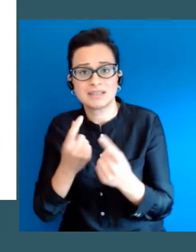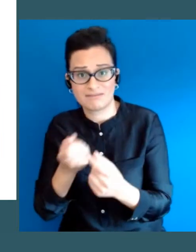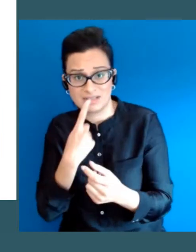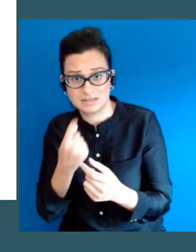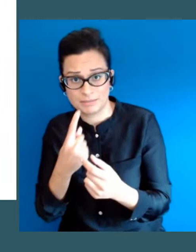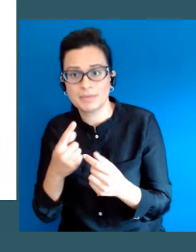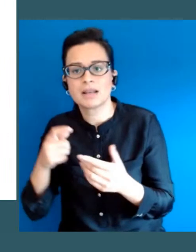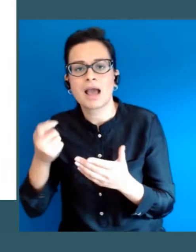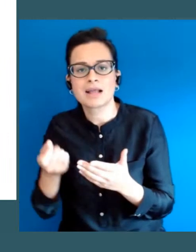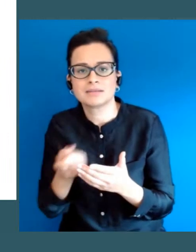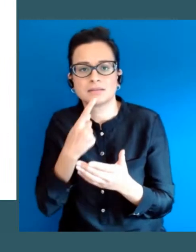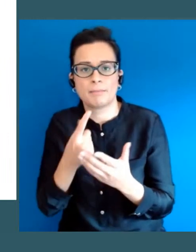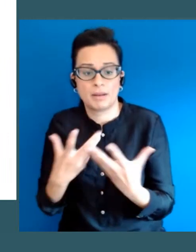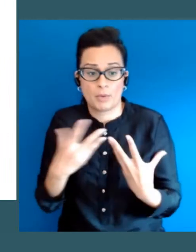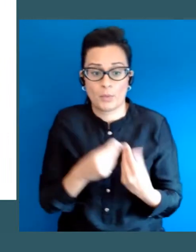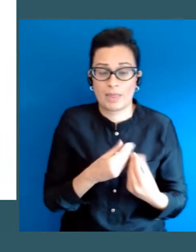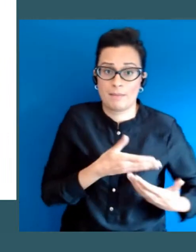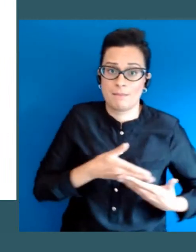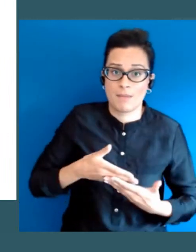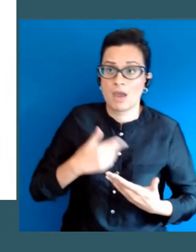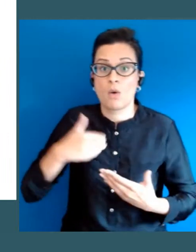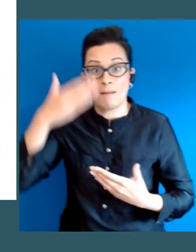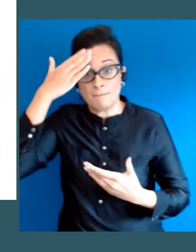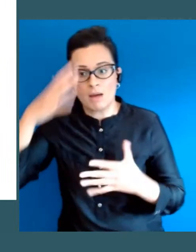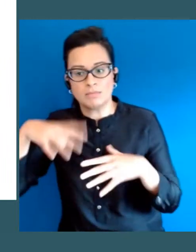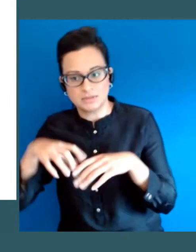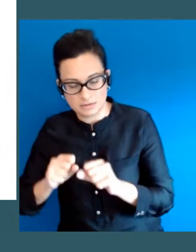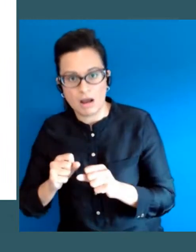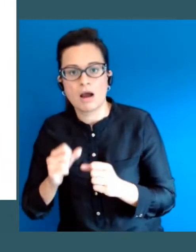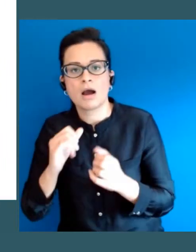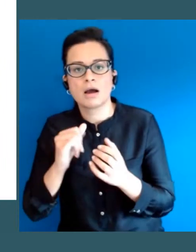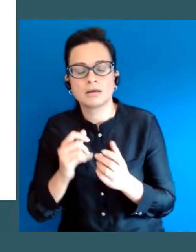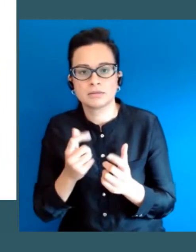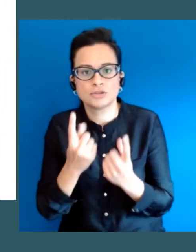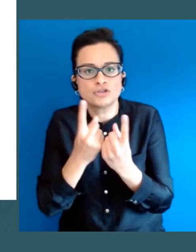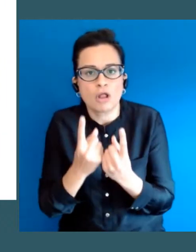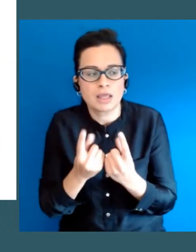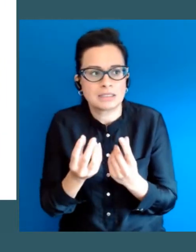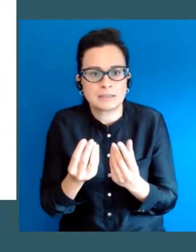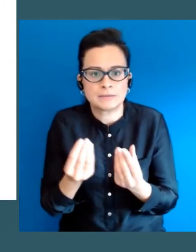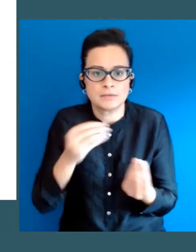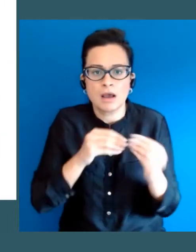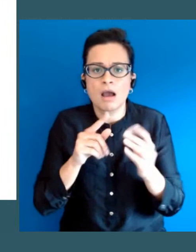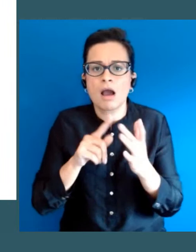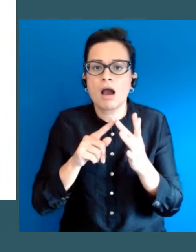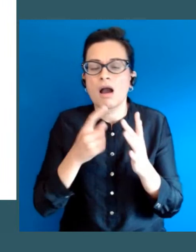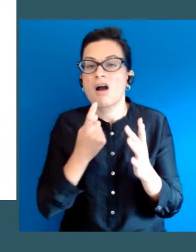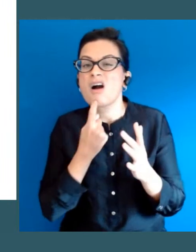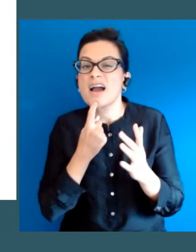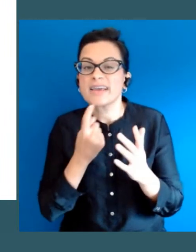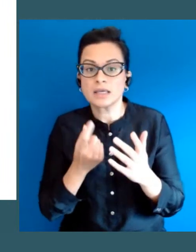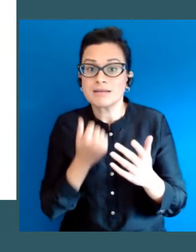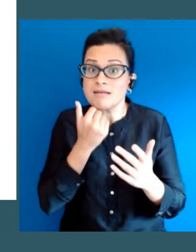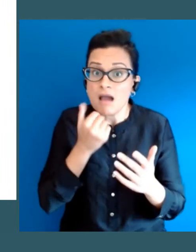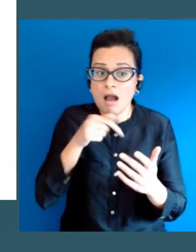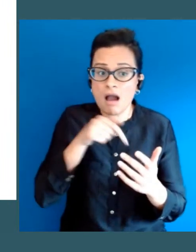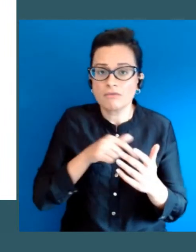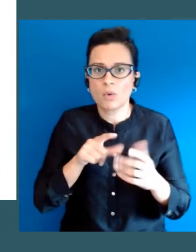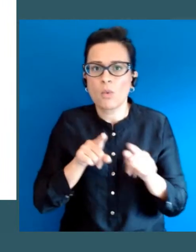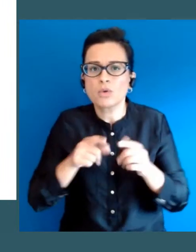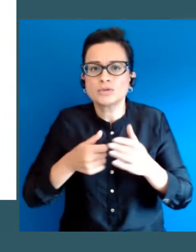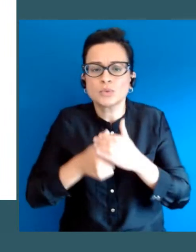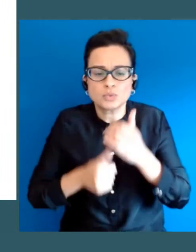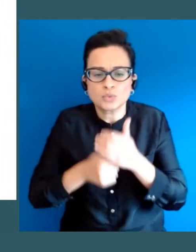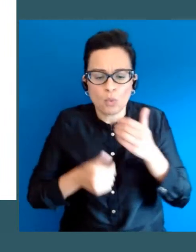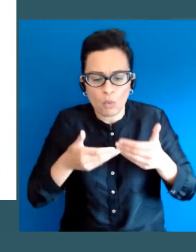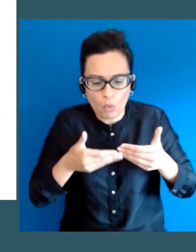mum was starting introduction of solids, and we're worried in regards to iron intake, as well as baby stools start to